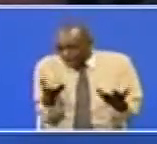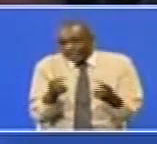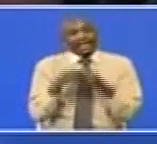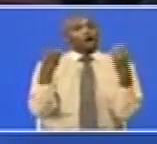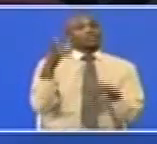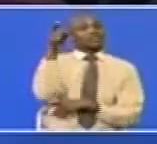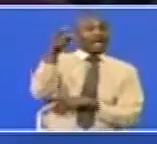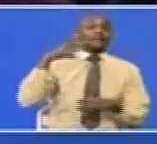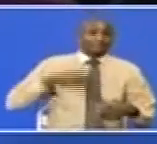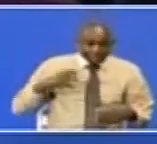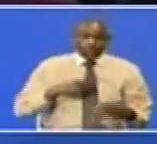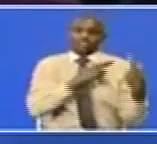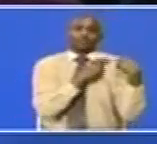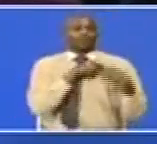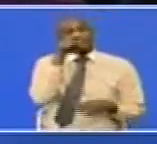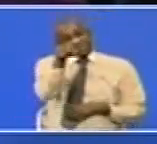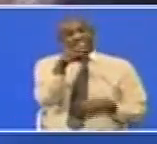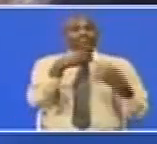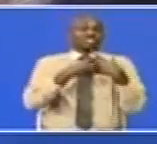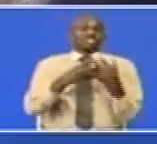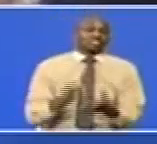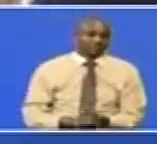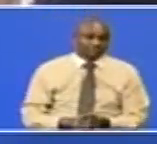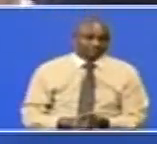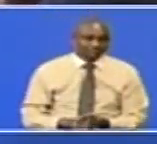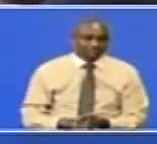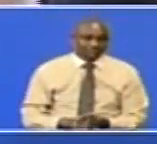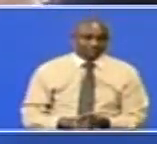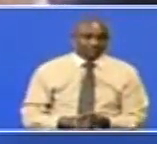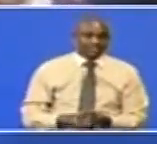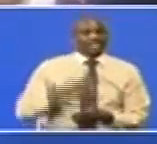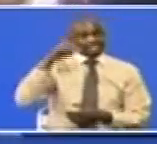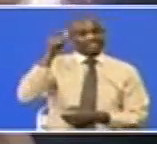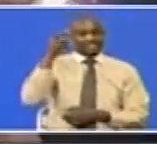and names of people registered so far, and for what purpose. Patrick Amimo, KTN News.